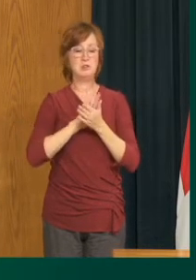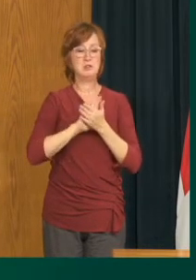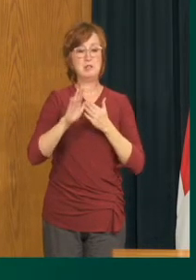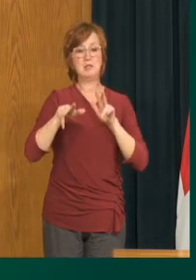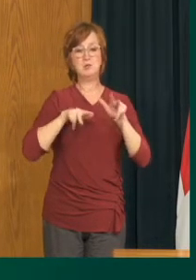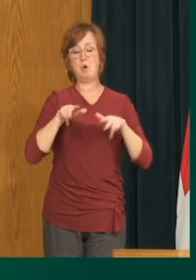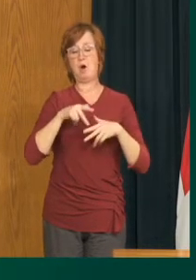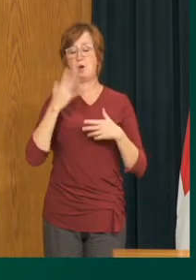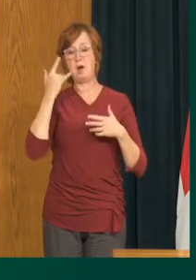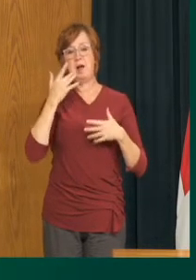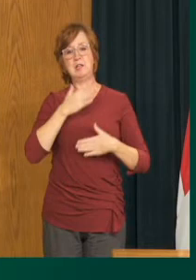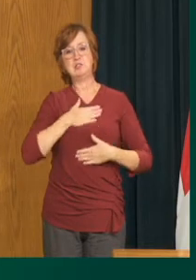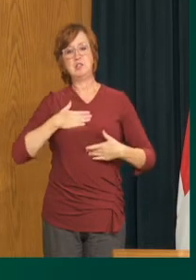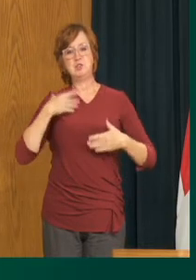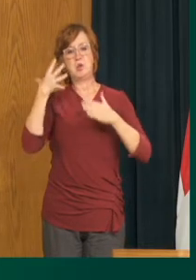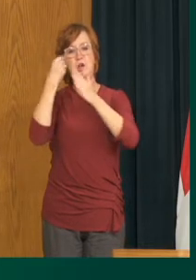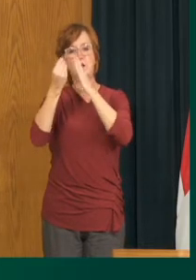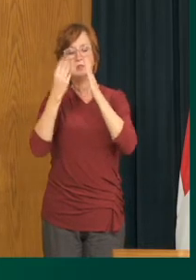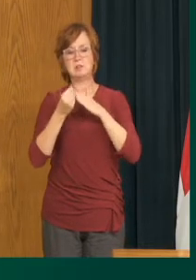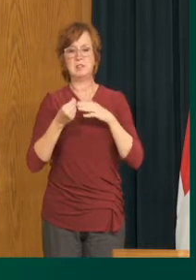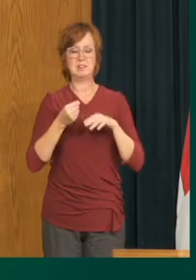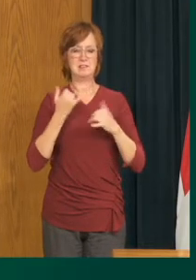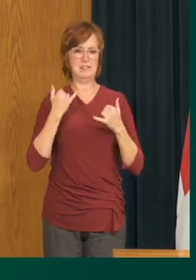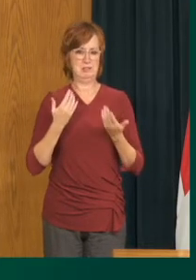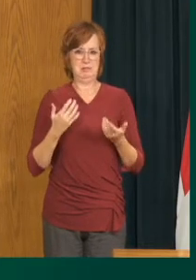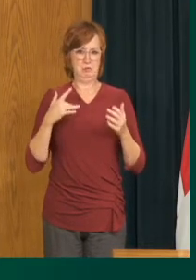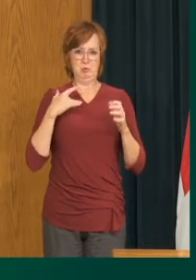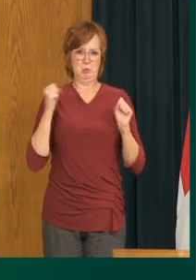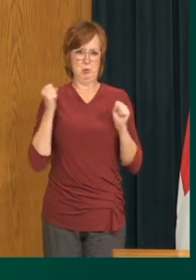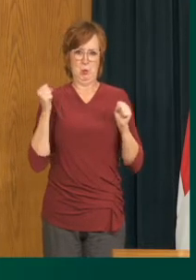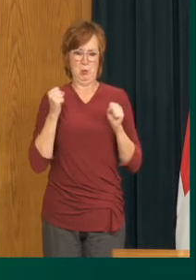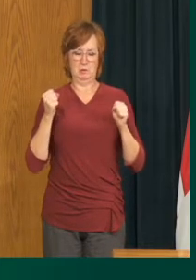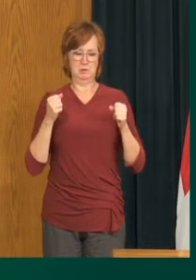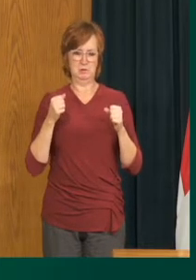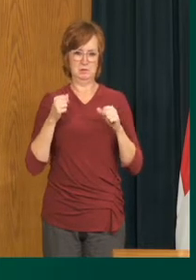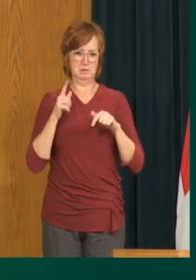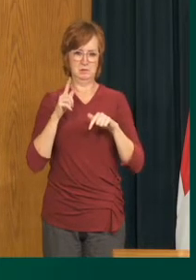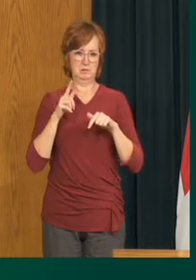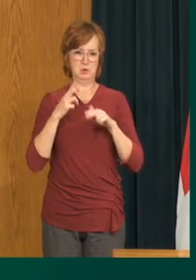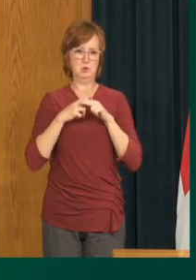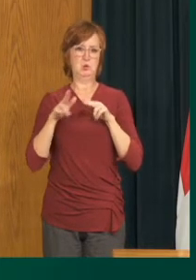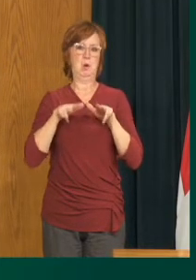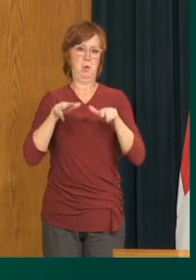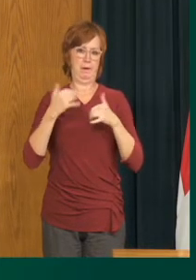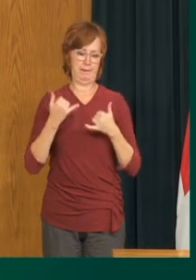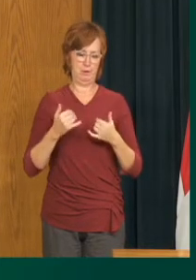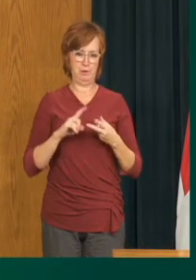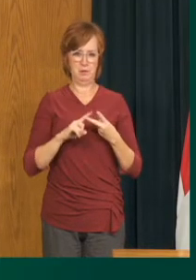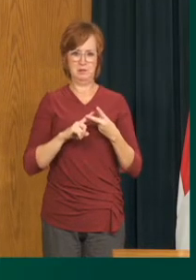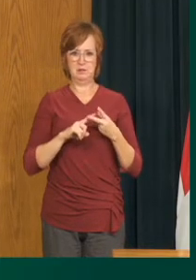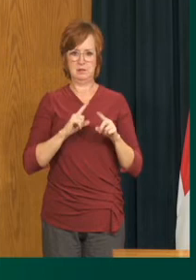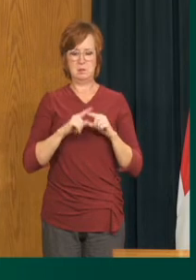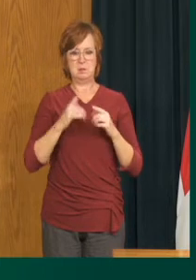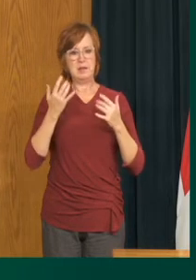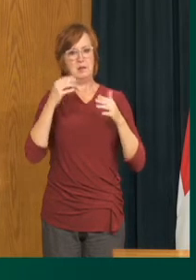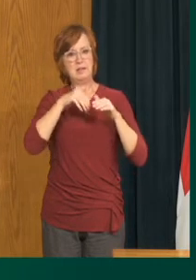more into our recreational centers, our rinks, our homes, our neighbors' homes, our